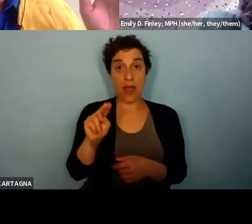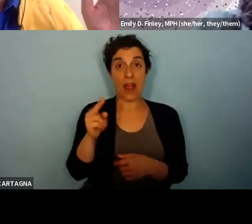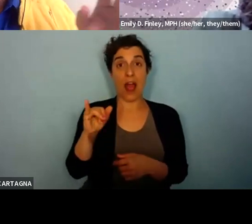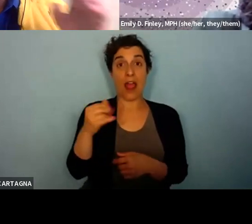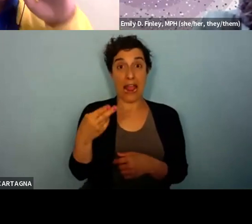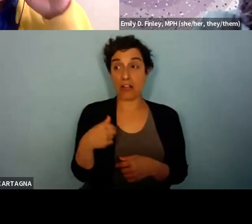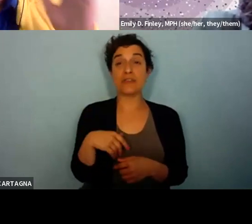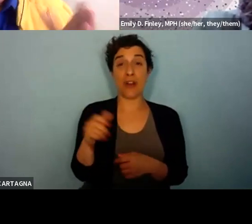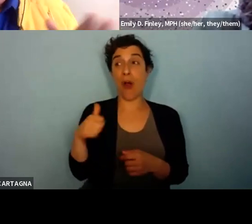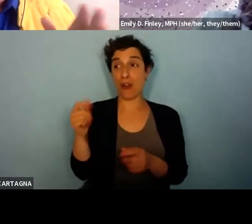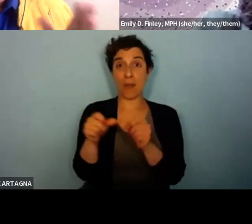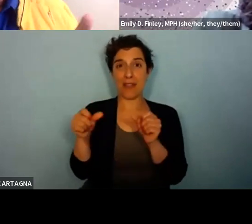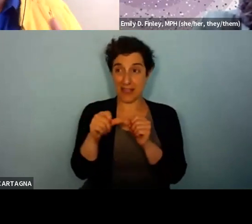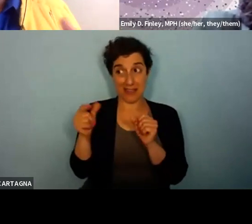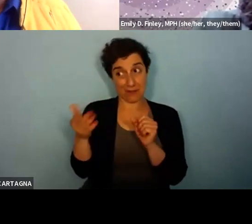need to